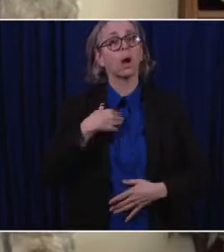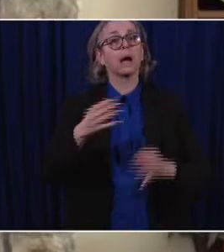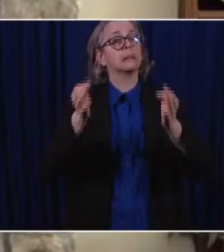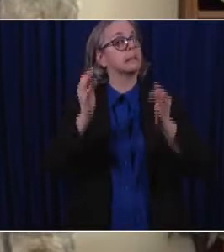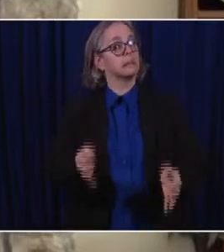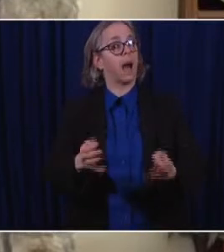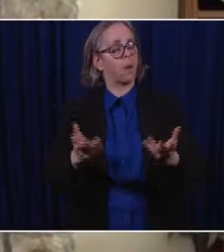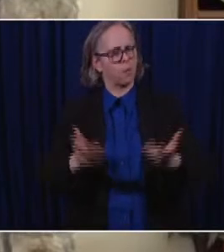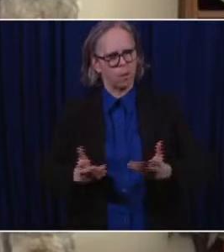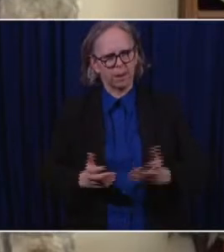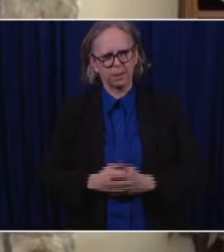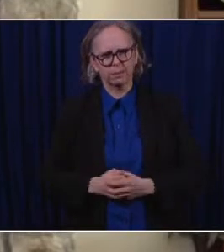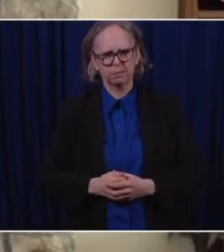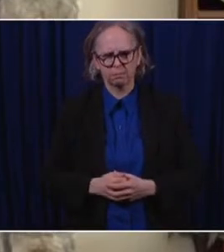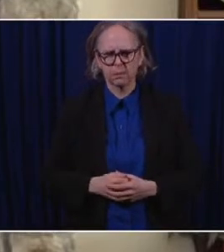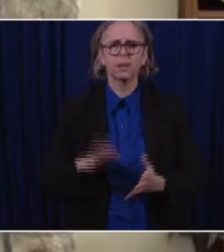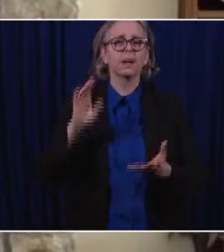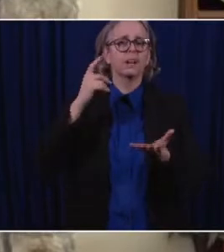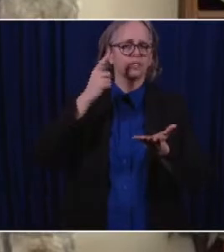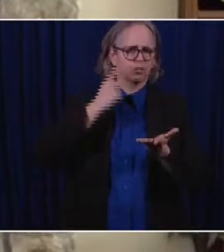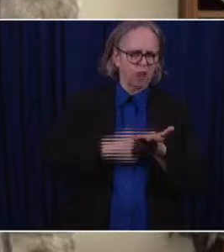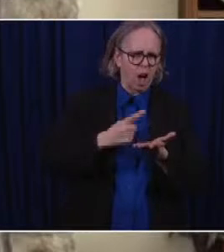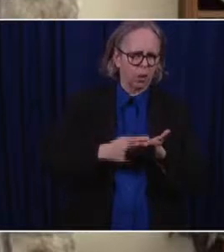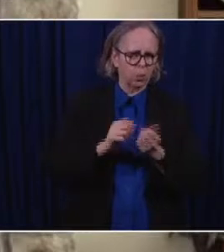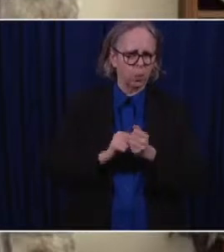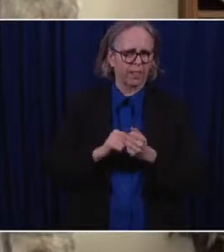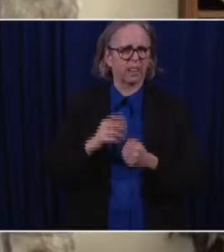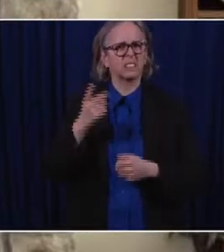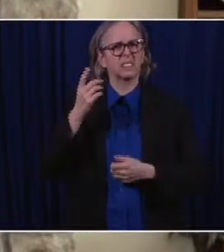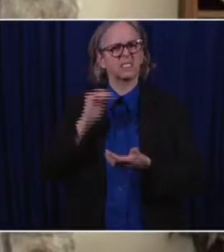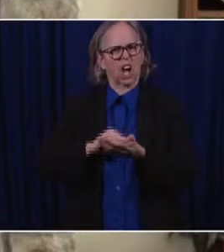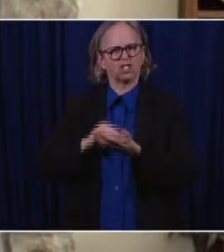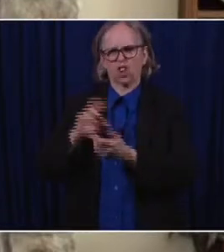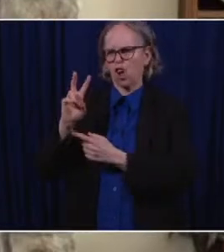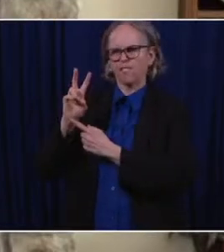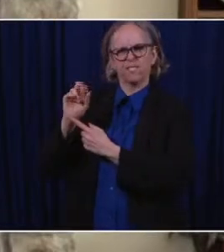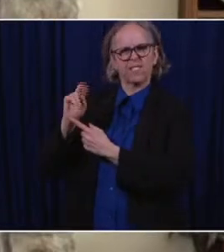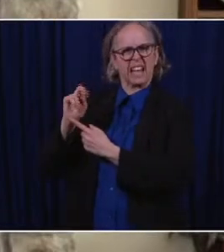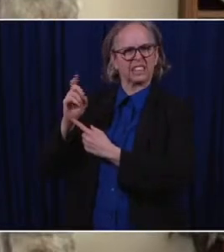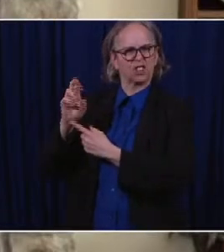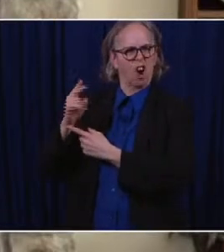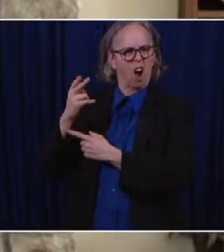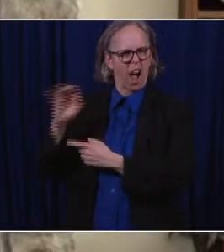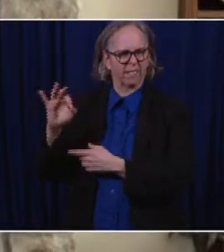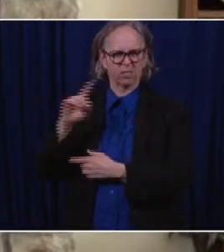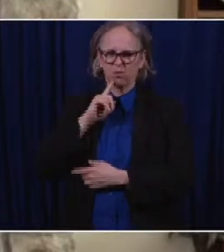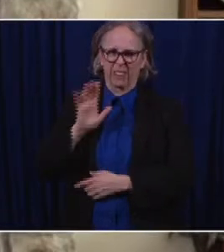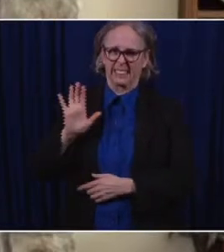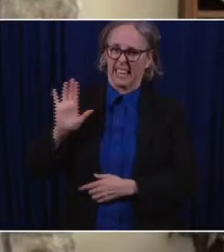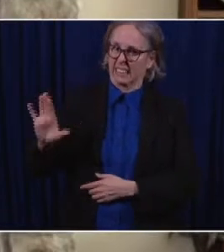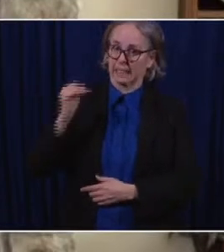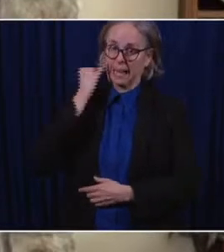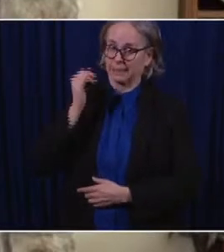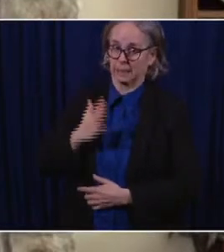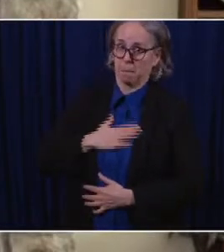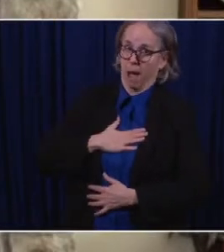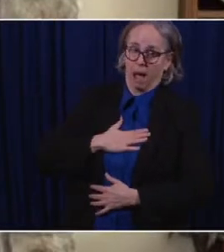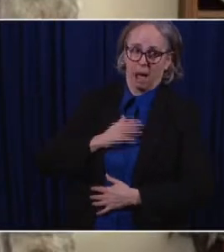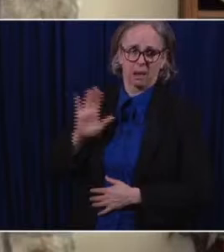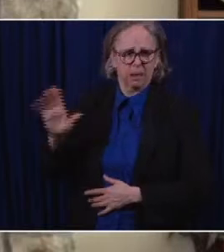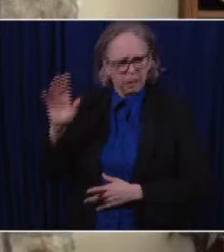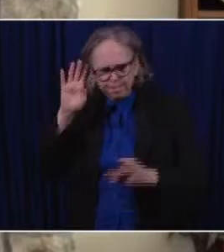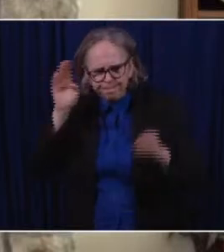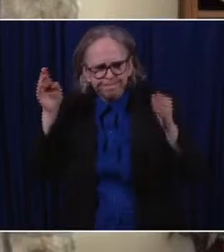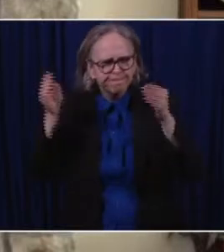Dr. Venhoff, actually is his idea. So the best thing we can look at is hospitalization of COVID.